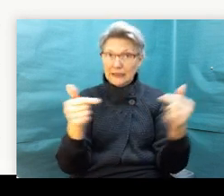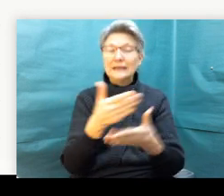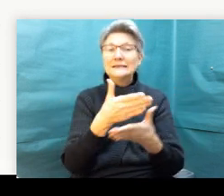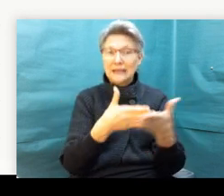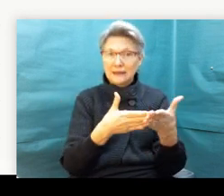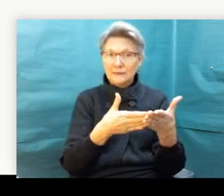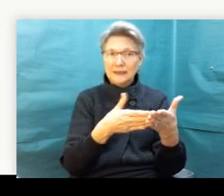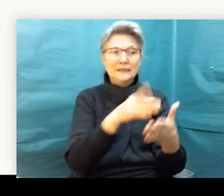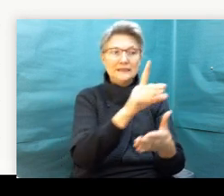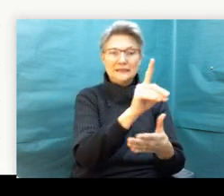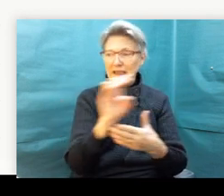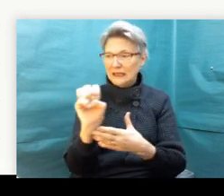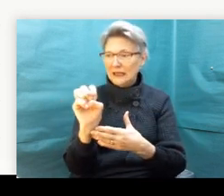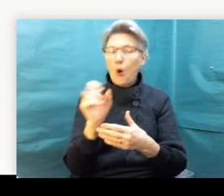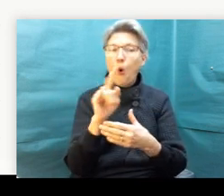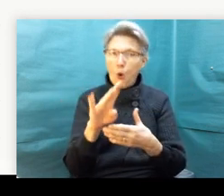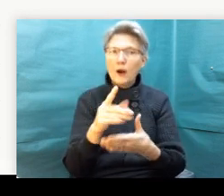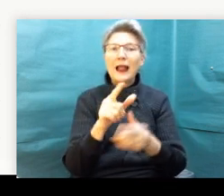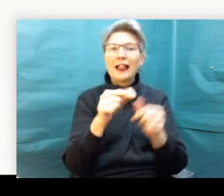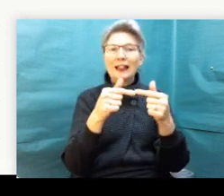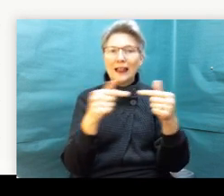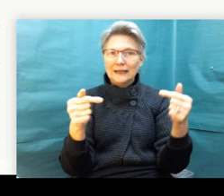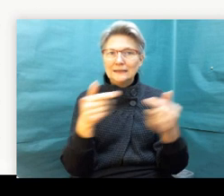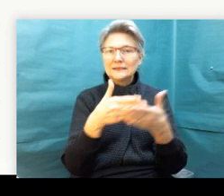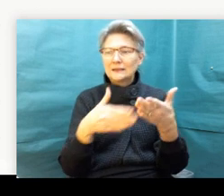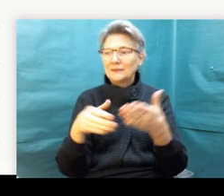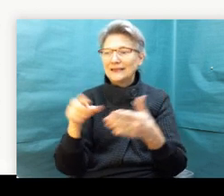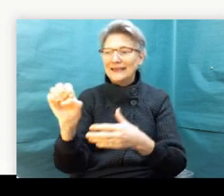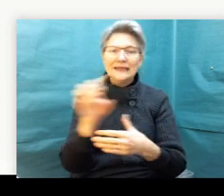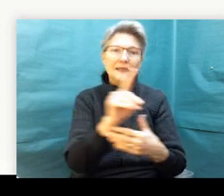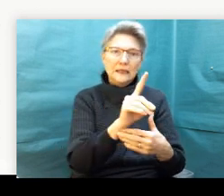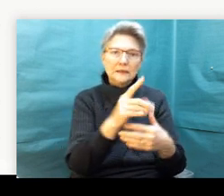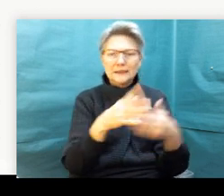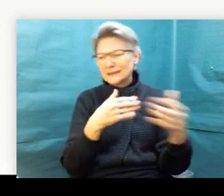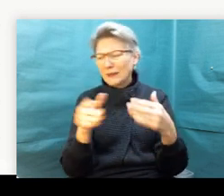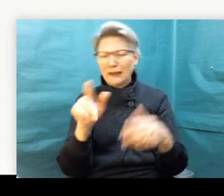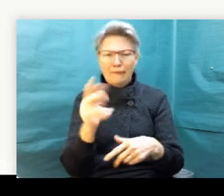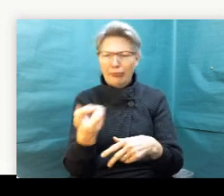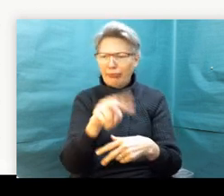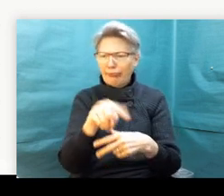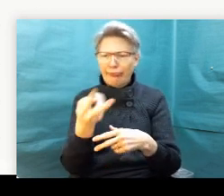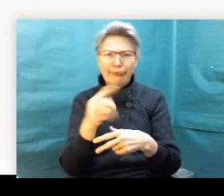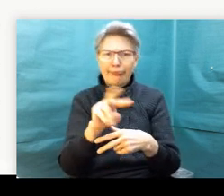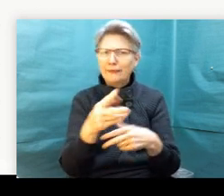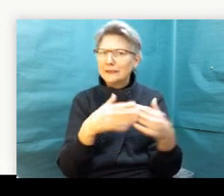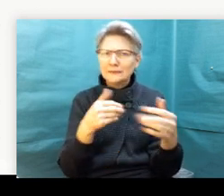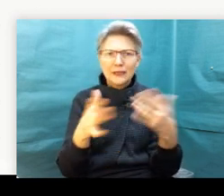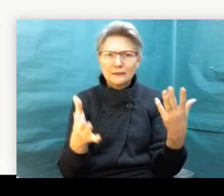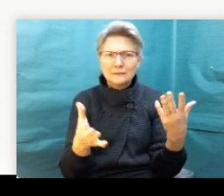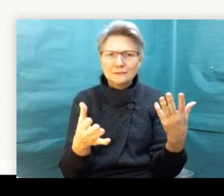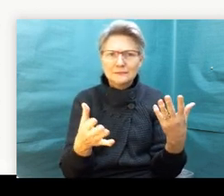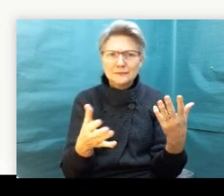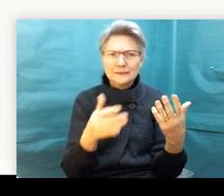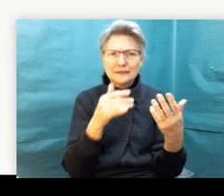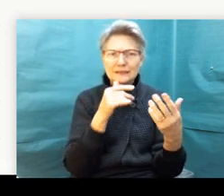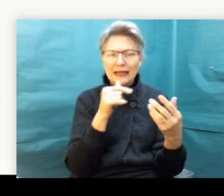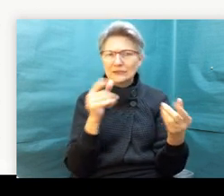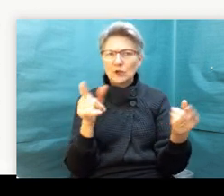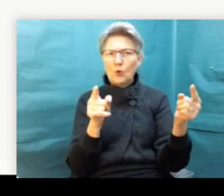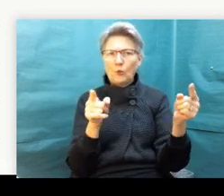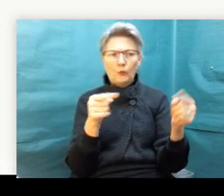or line segment ED. It doesn't matter which way we say it because it's that line segment. It doesn't have a specific